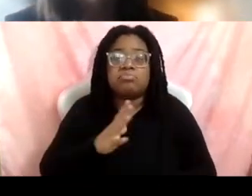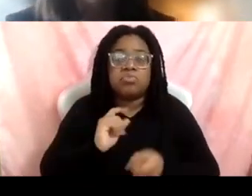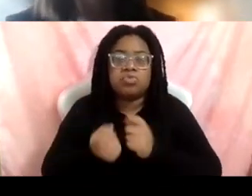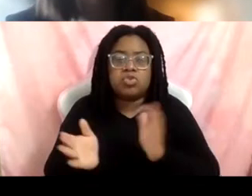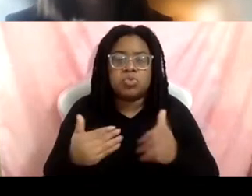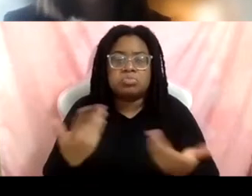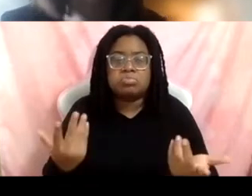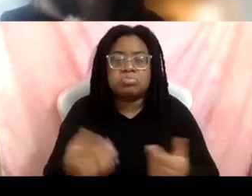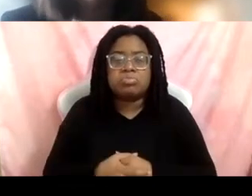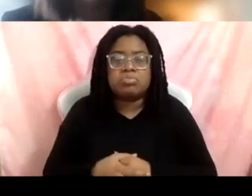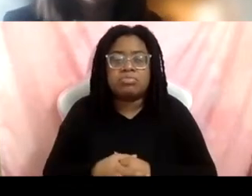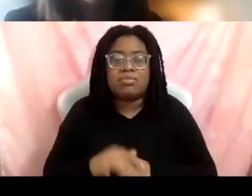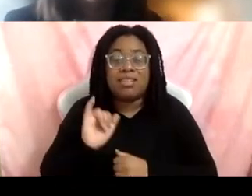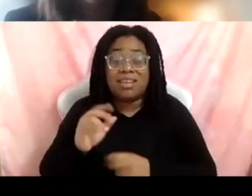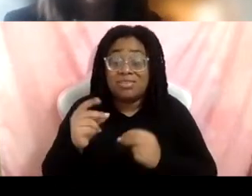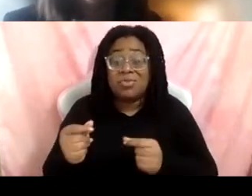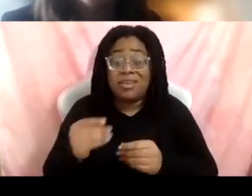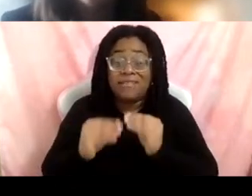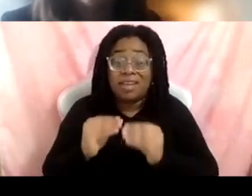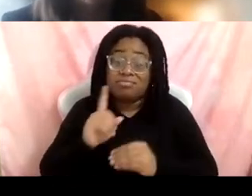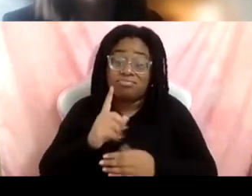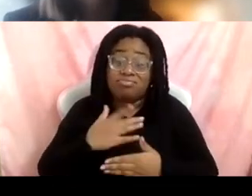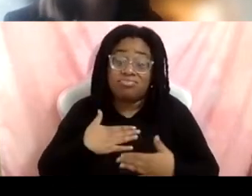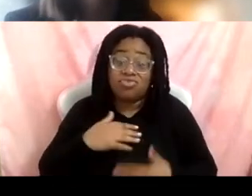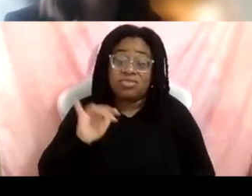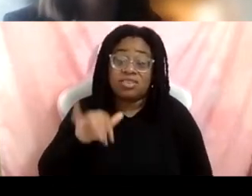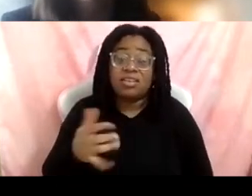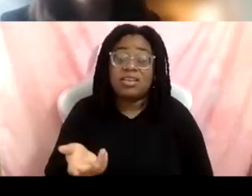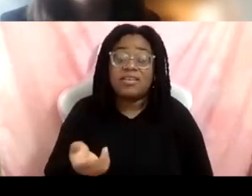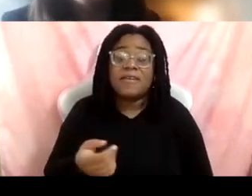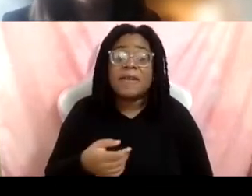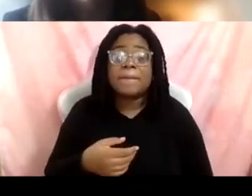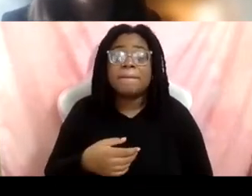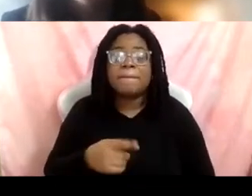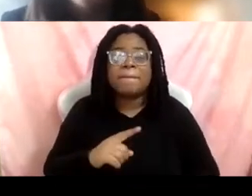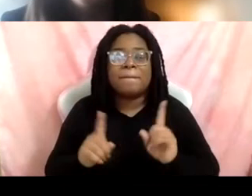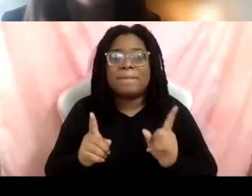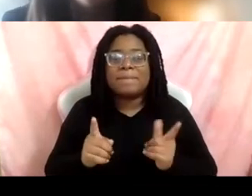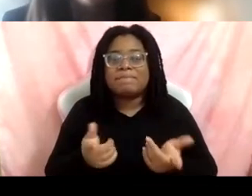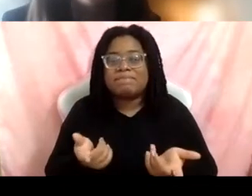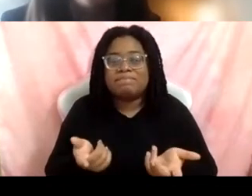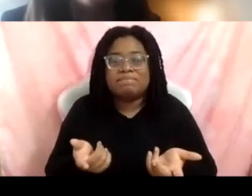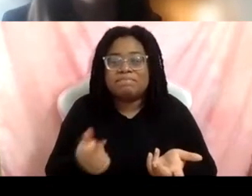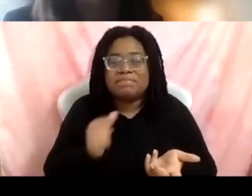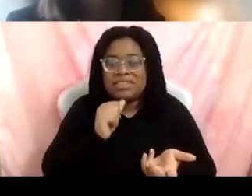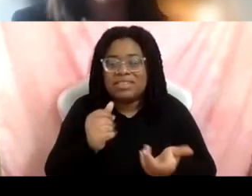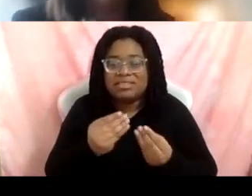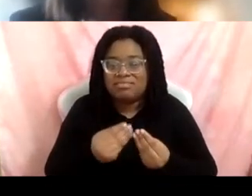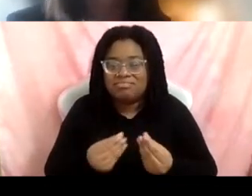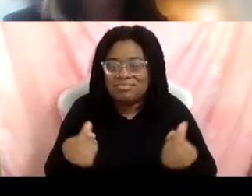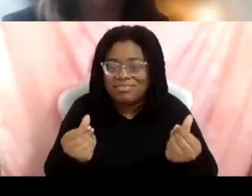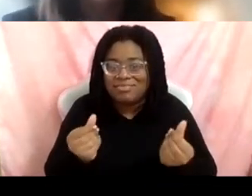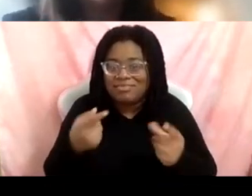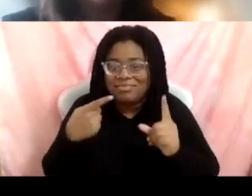rooms. That's a quick fix, which I appreciated. But that doesn't, solve the whole issue of